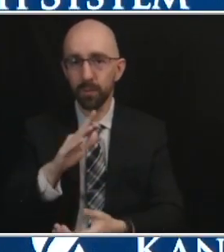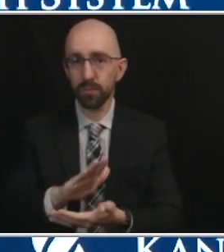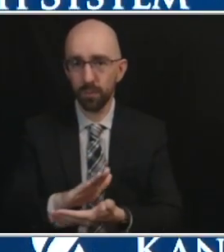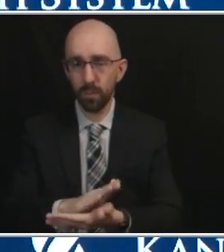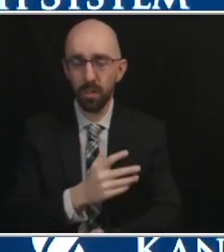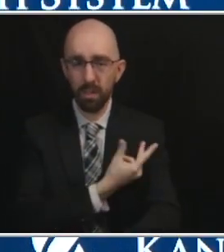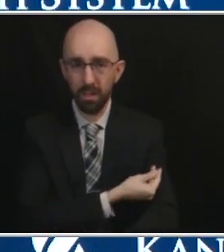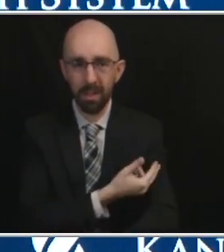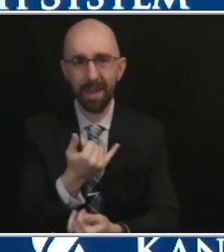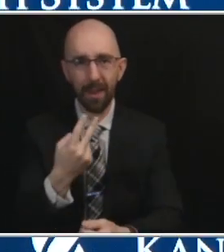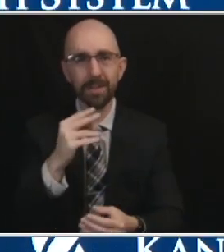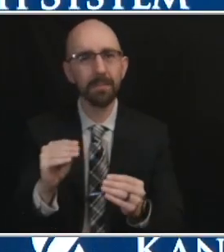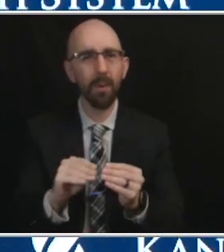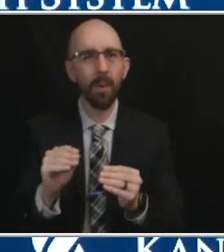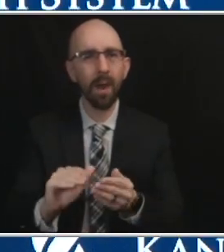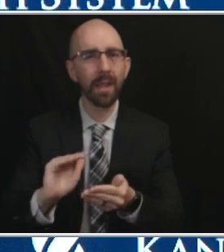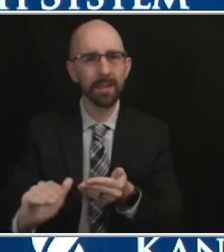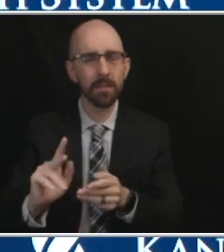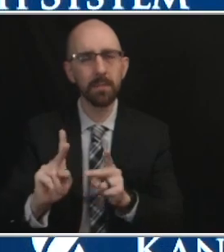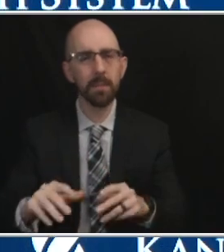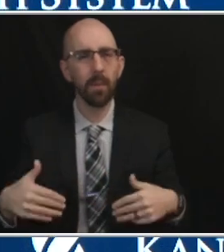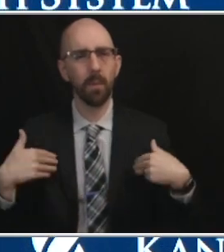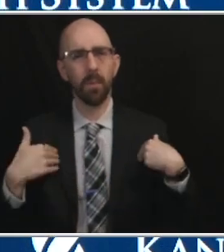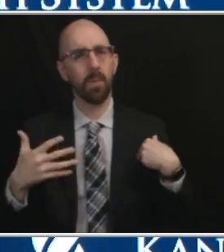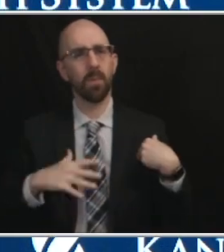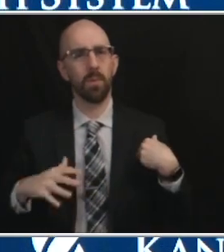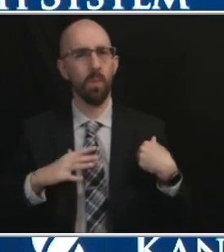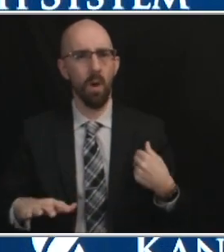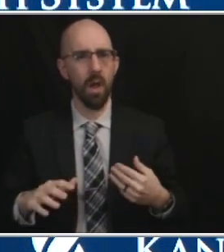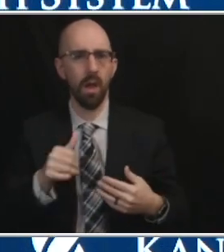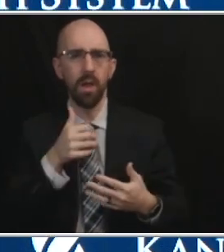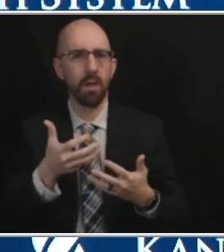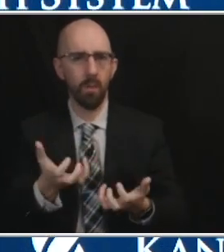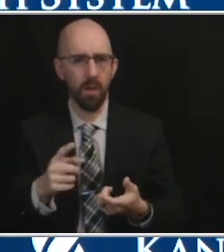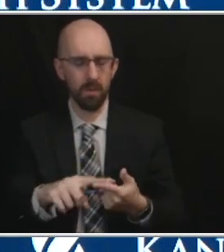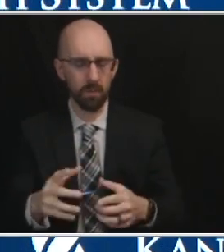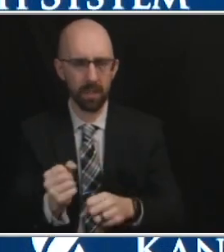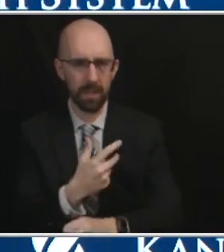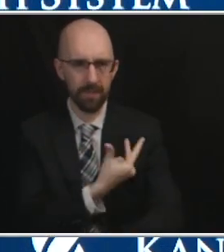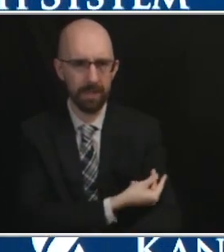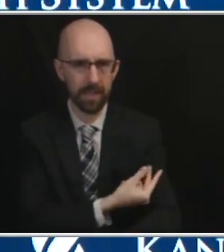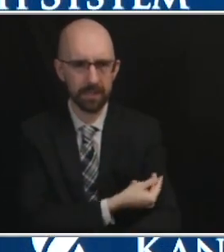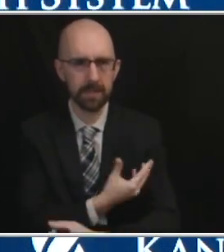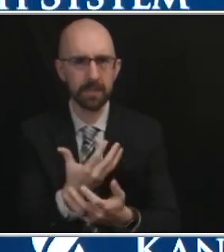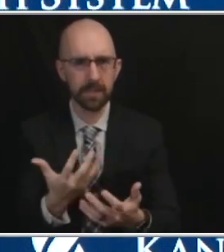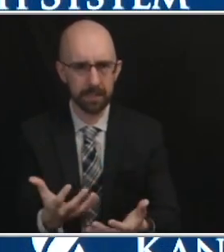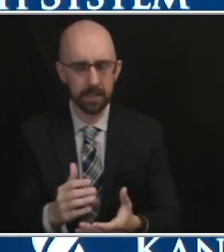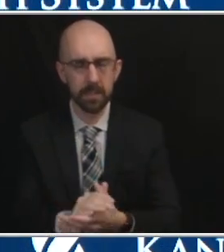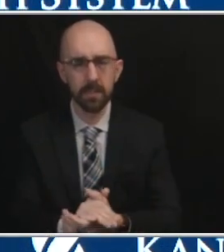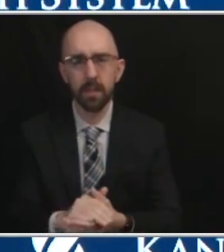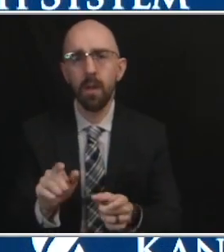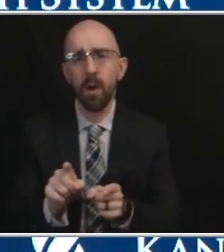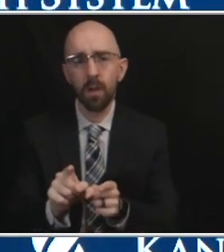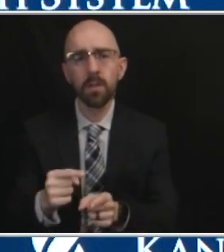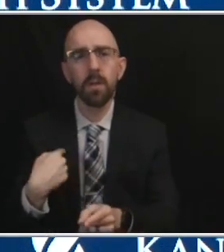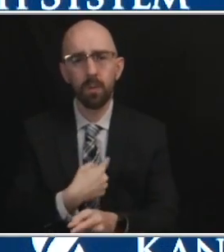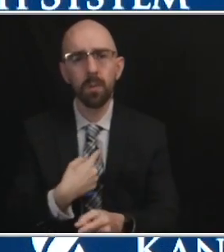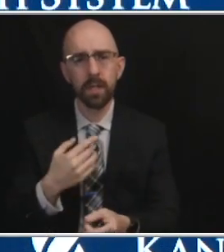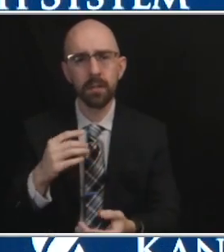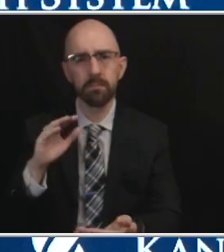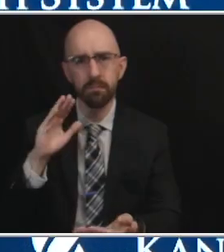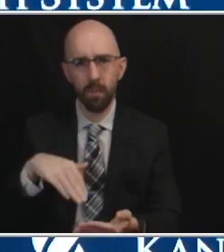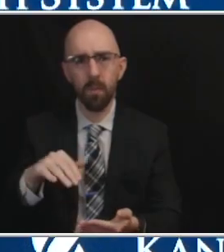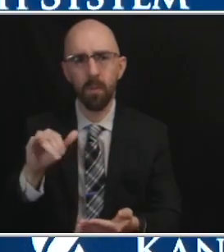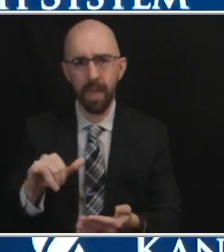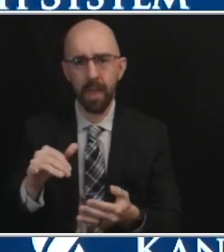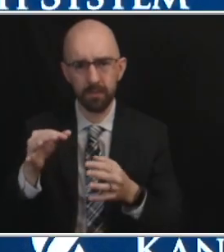more people opting out, more people just not wanting to get the vaccine. But also we have to know that certainly